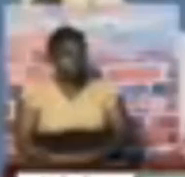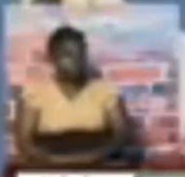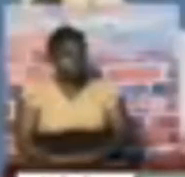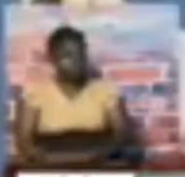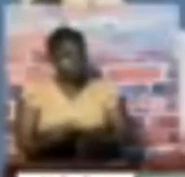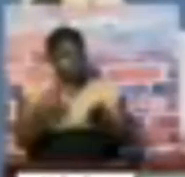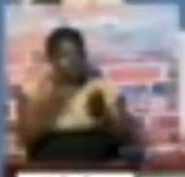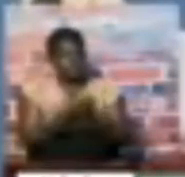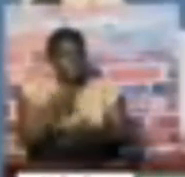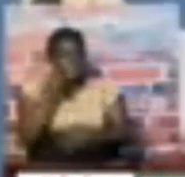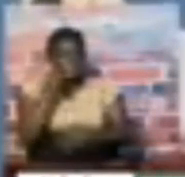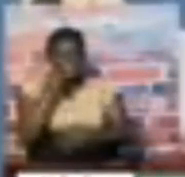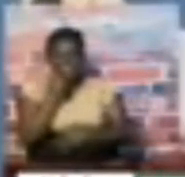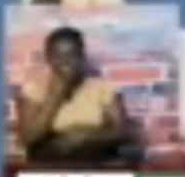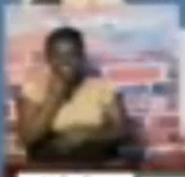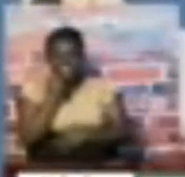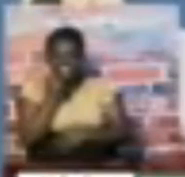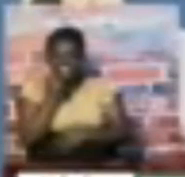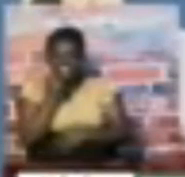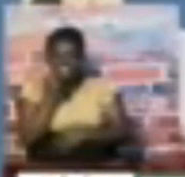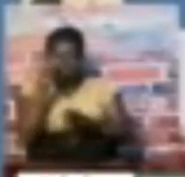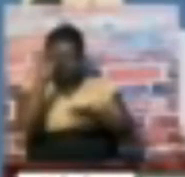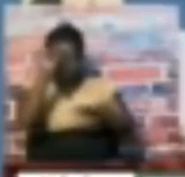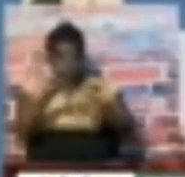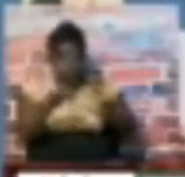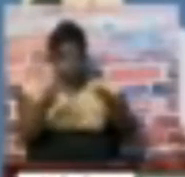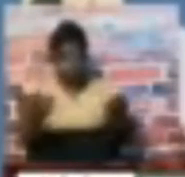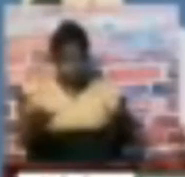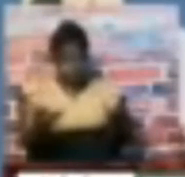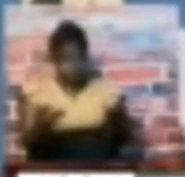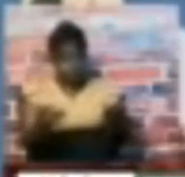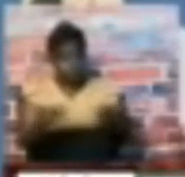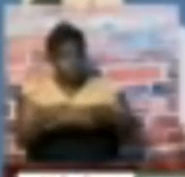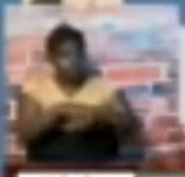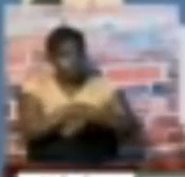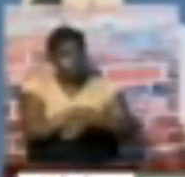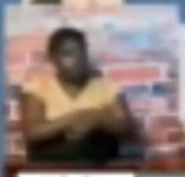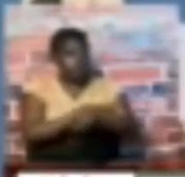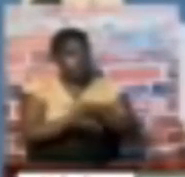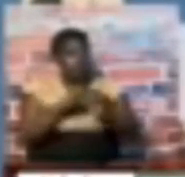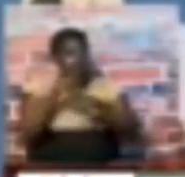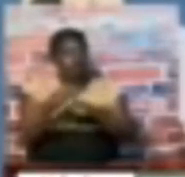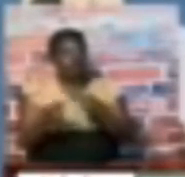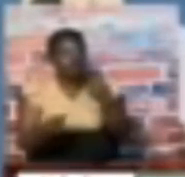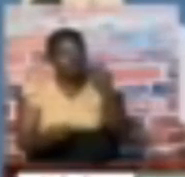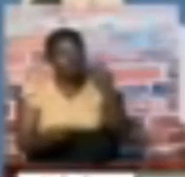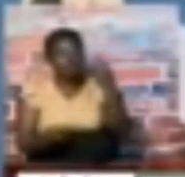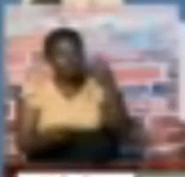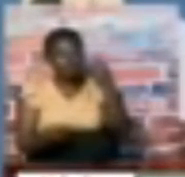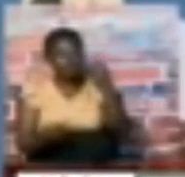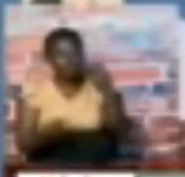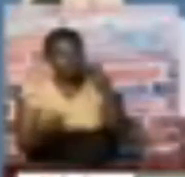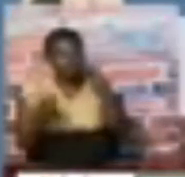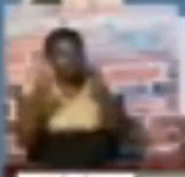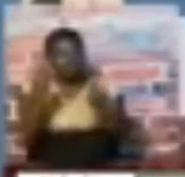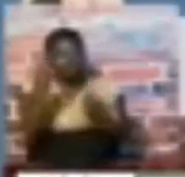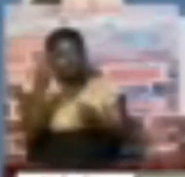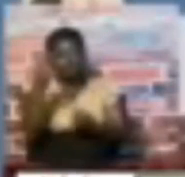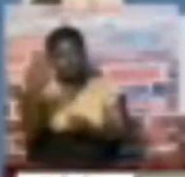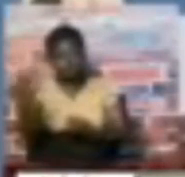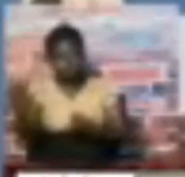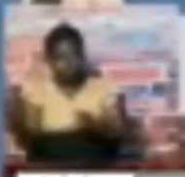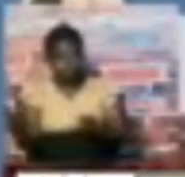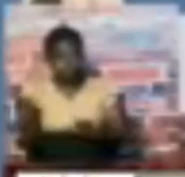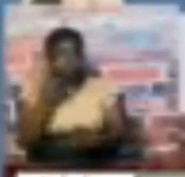Uganda Dental Officers and Technologies Association gloves worth 1.5 million shillings. Birungi